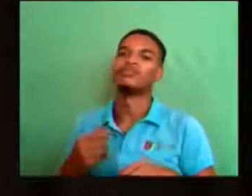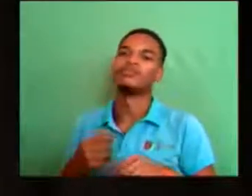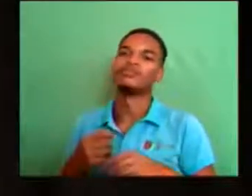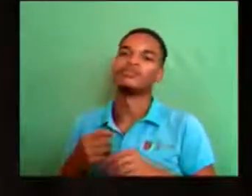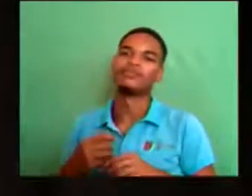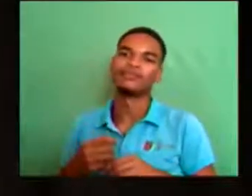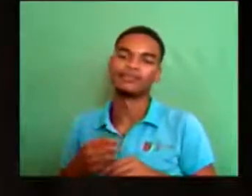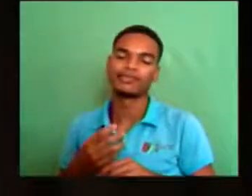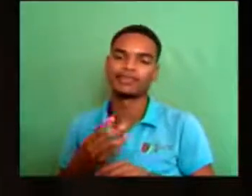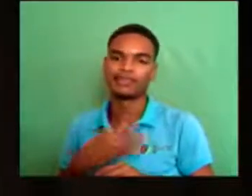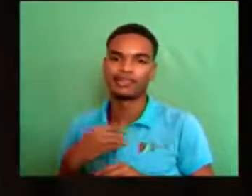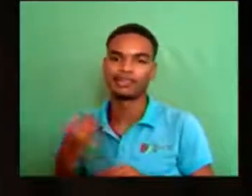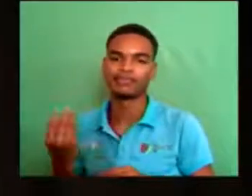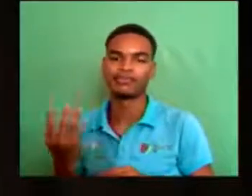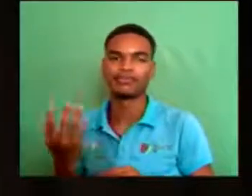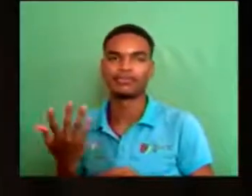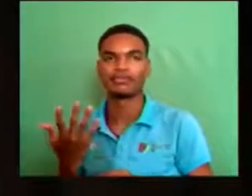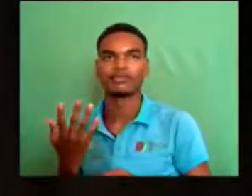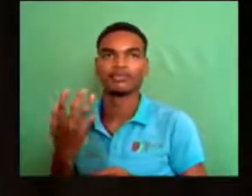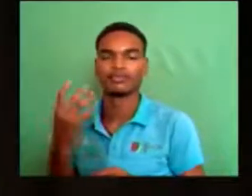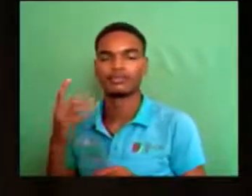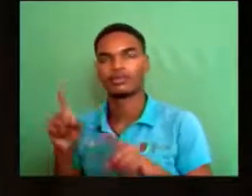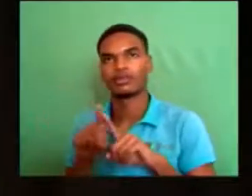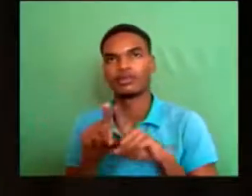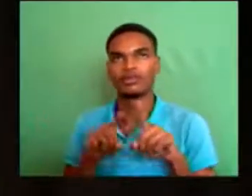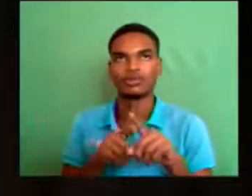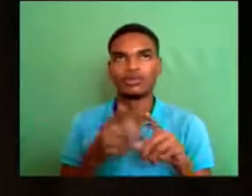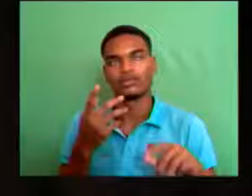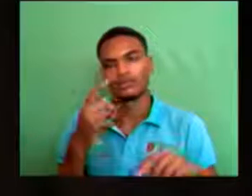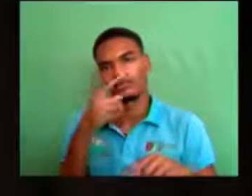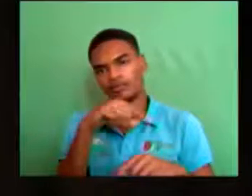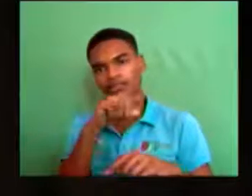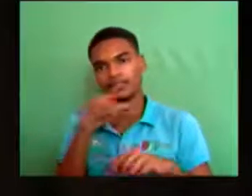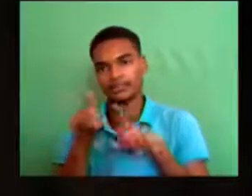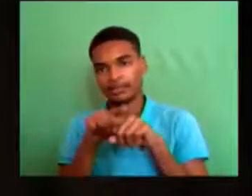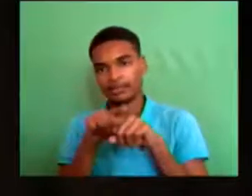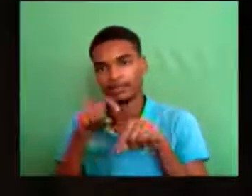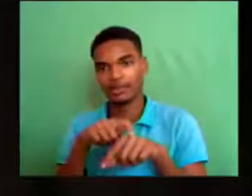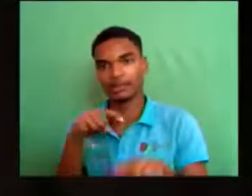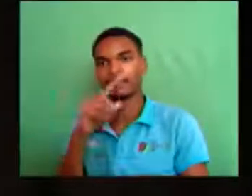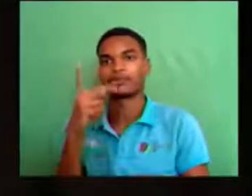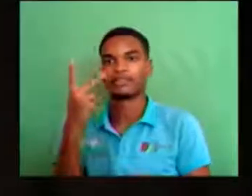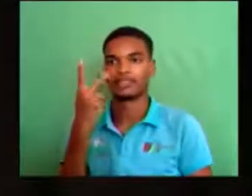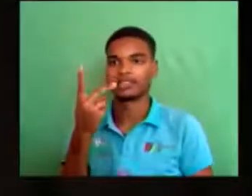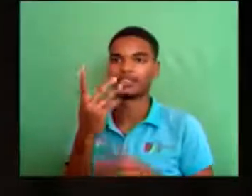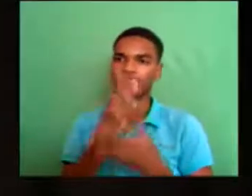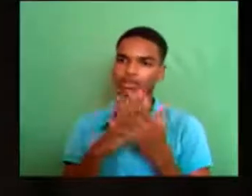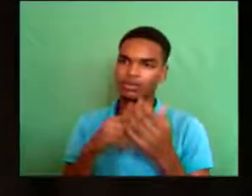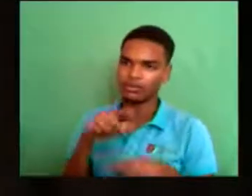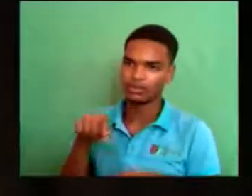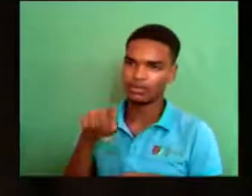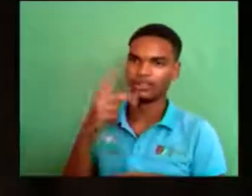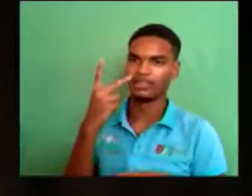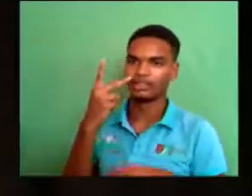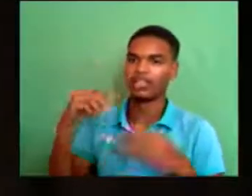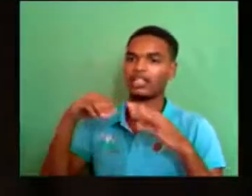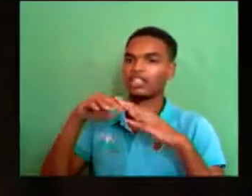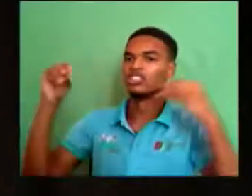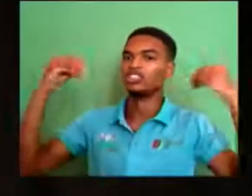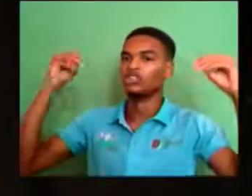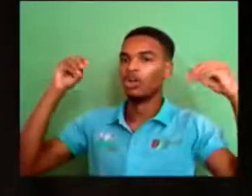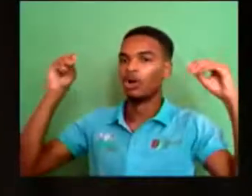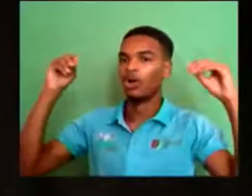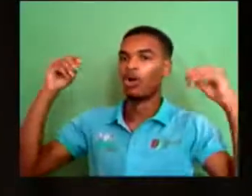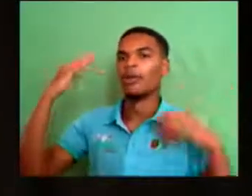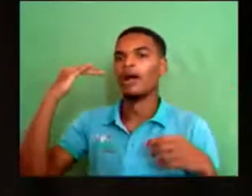And, the thing was that they, at the same time, could see some of this in stores because it was already some of